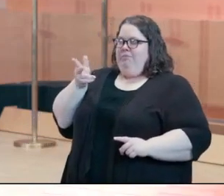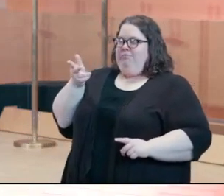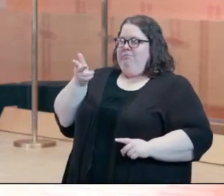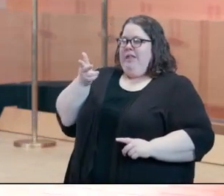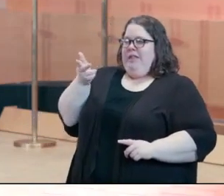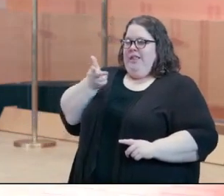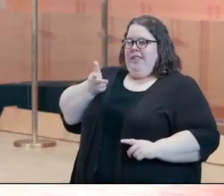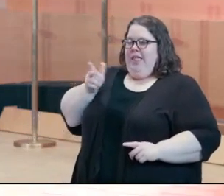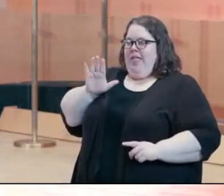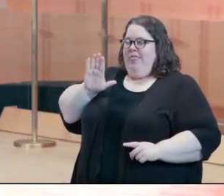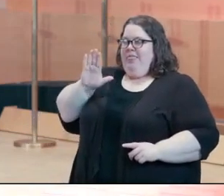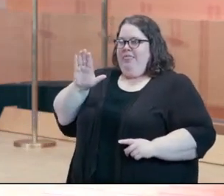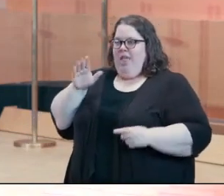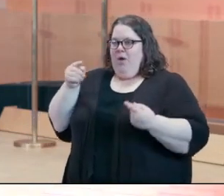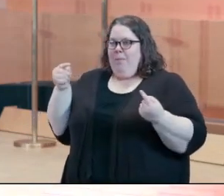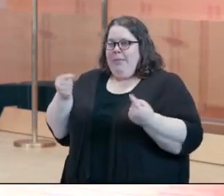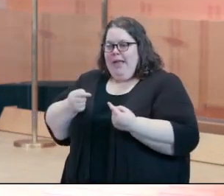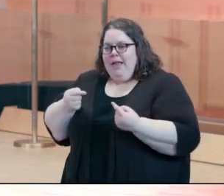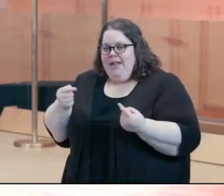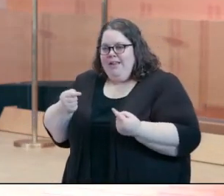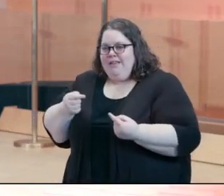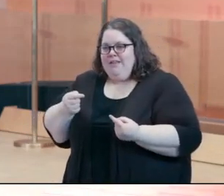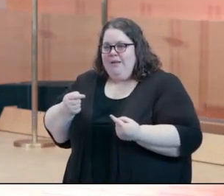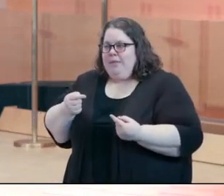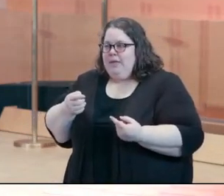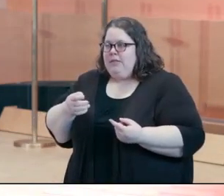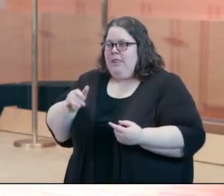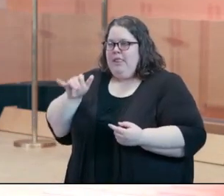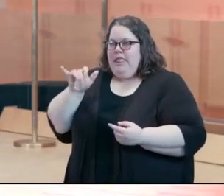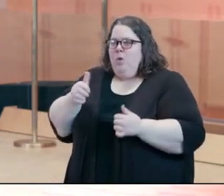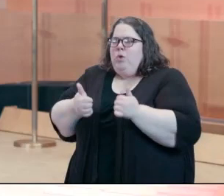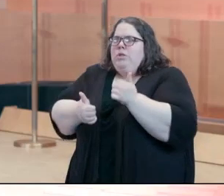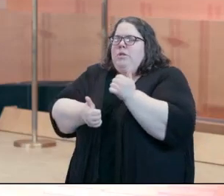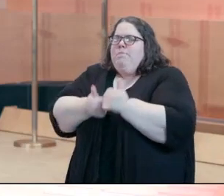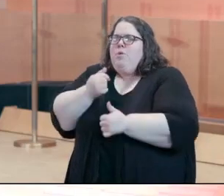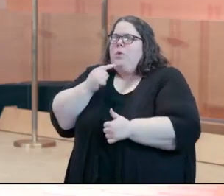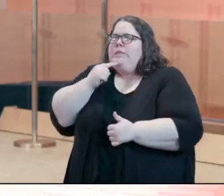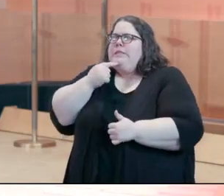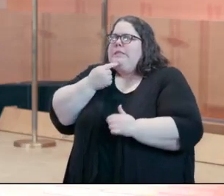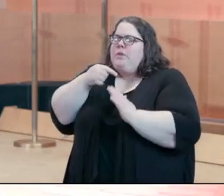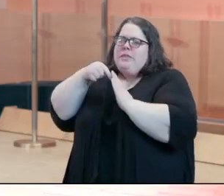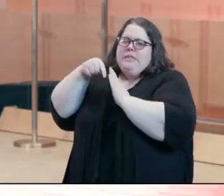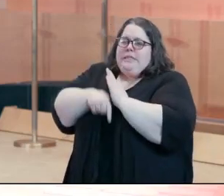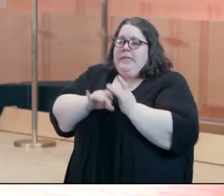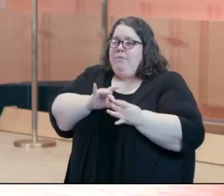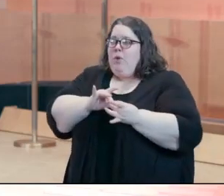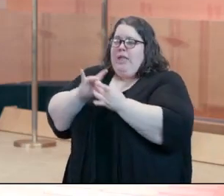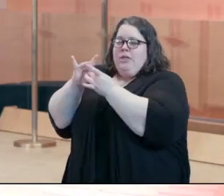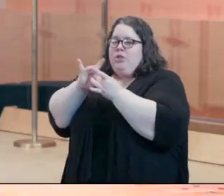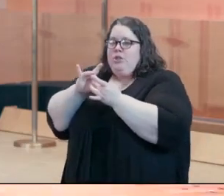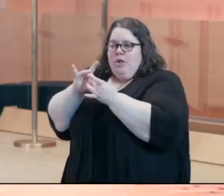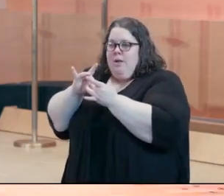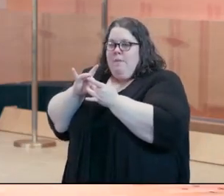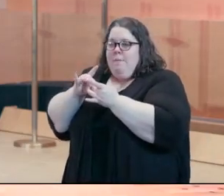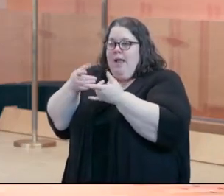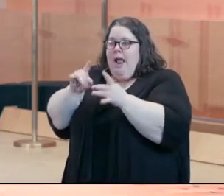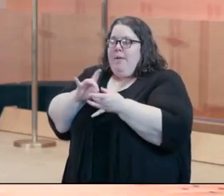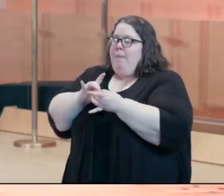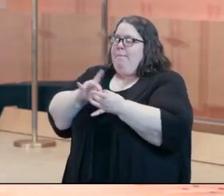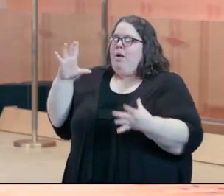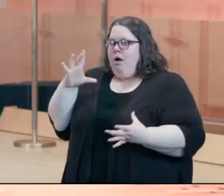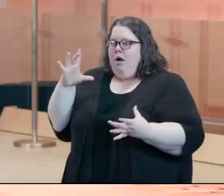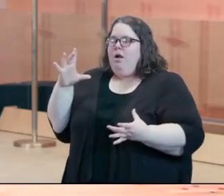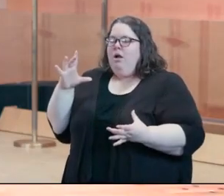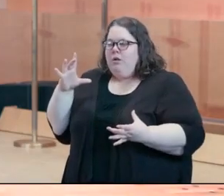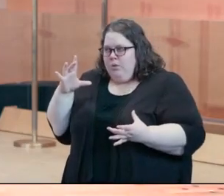the most intimate relationship that there's been, God with the crown of his creation, that relationship has now been